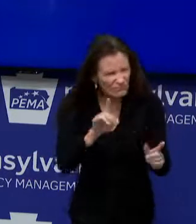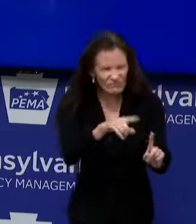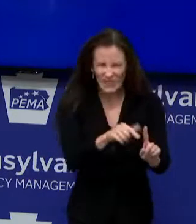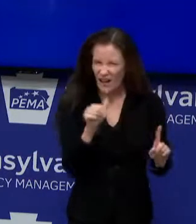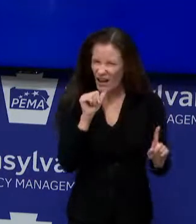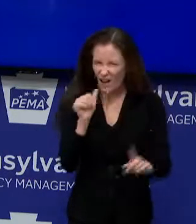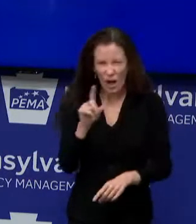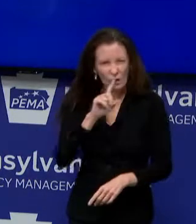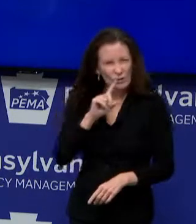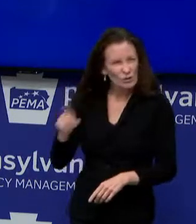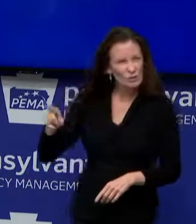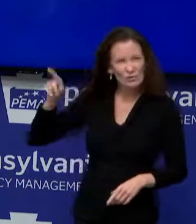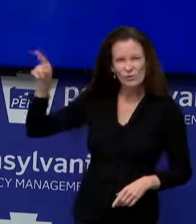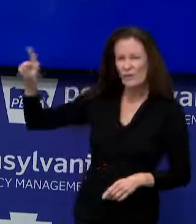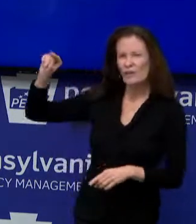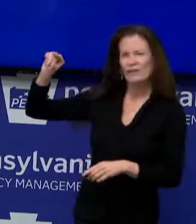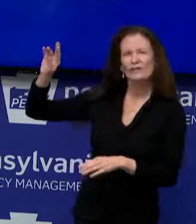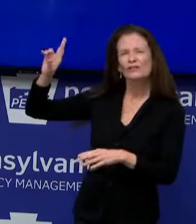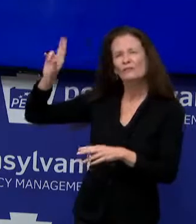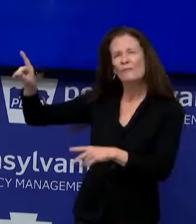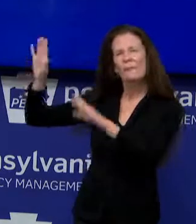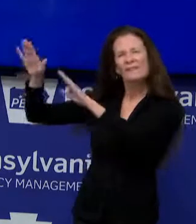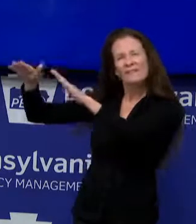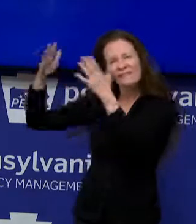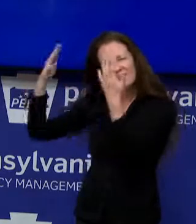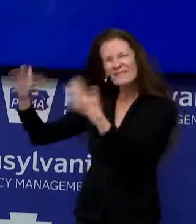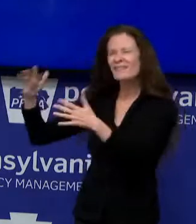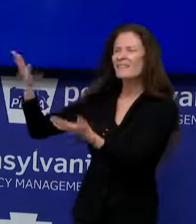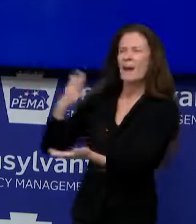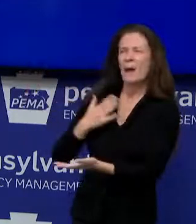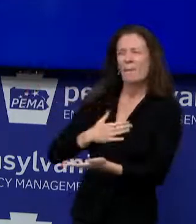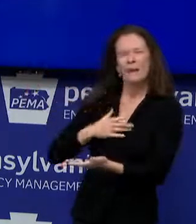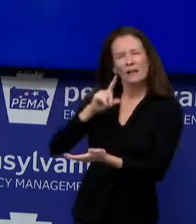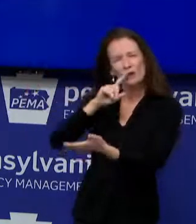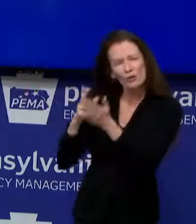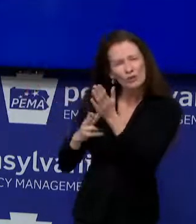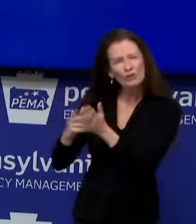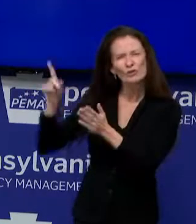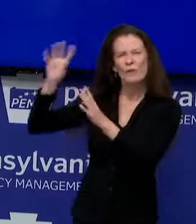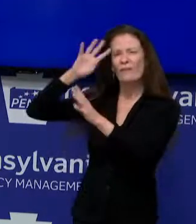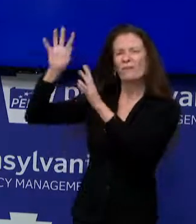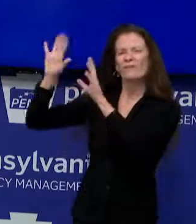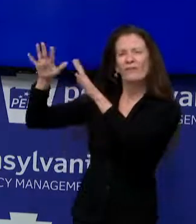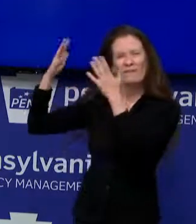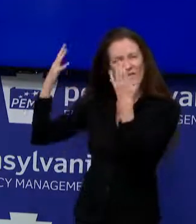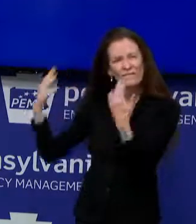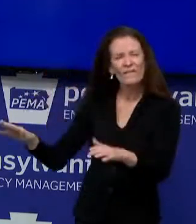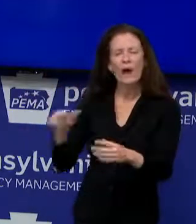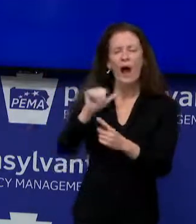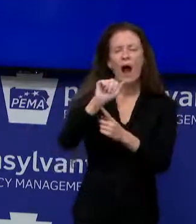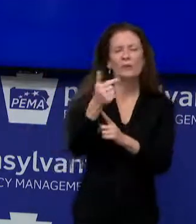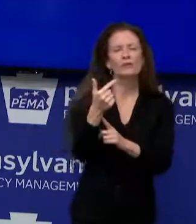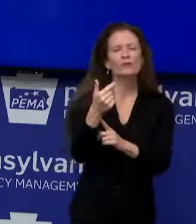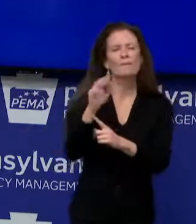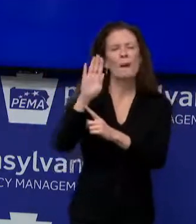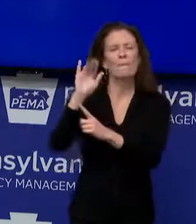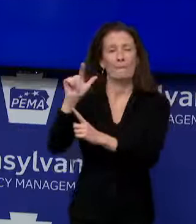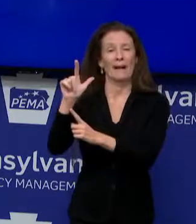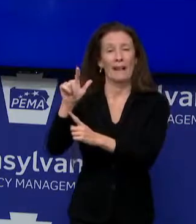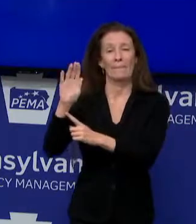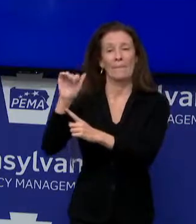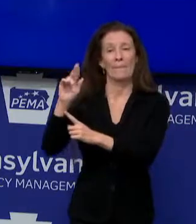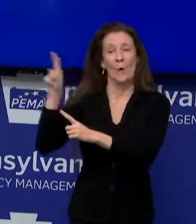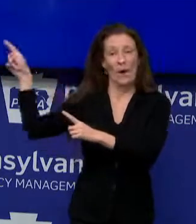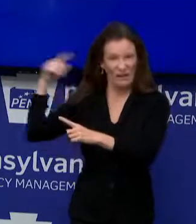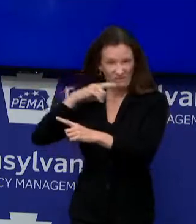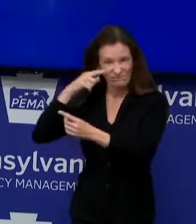tell the truth. President Trump's former Attorney General, Bill Barr, confirmed there was no widespread fraud. Chris